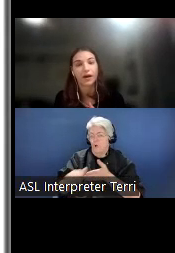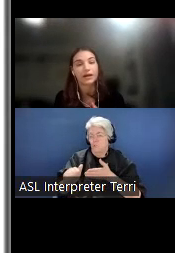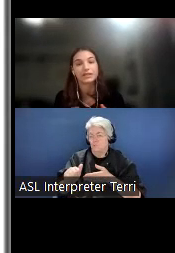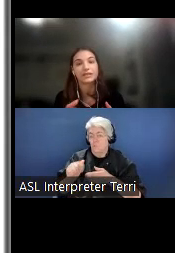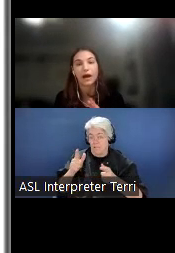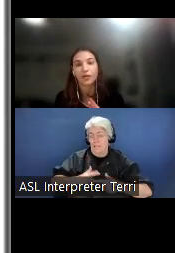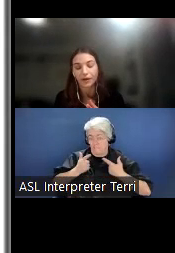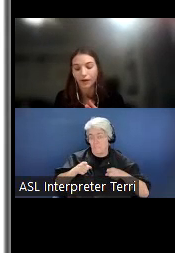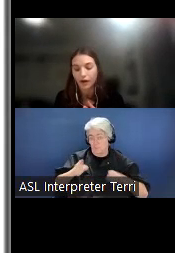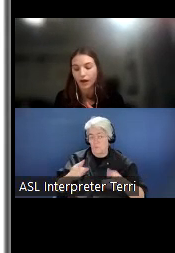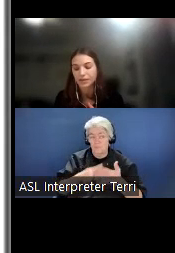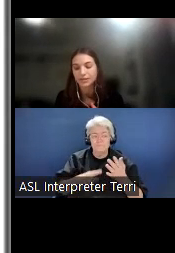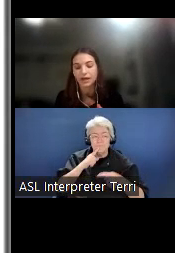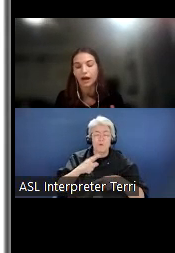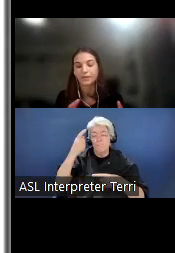health care costs,